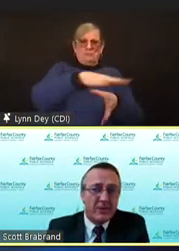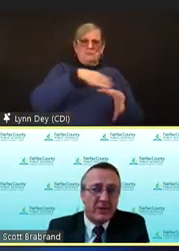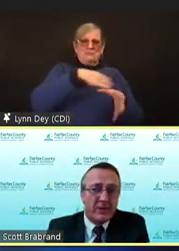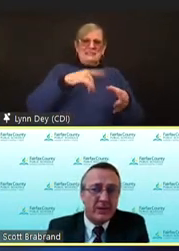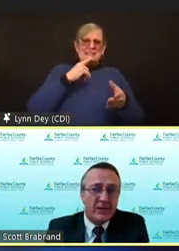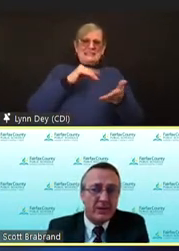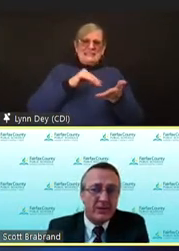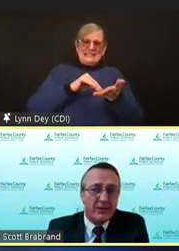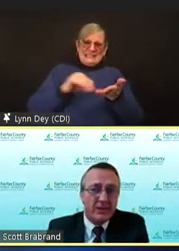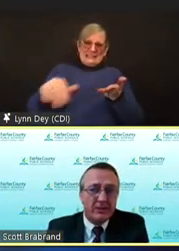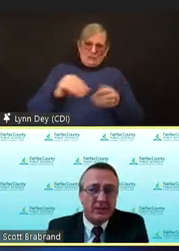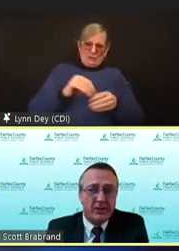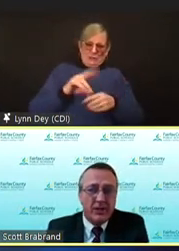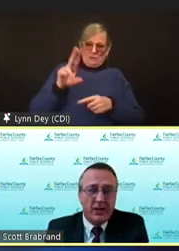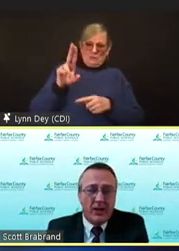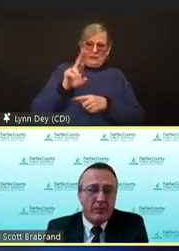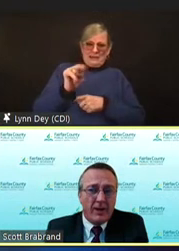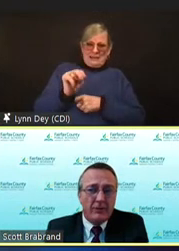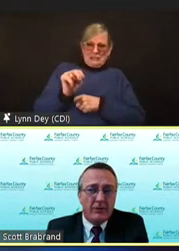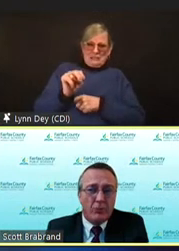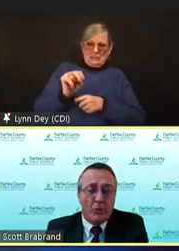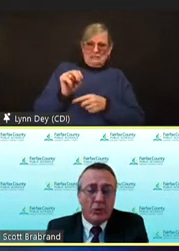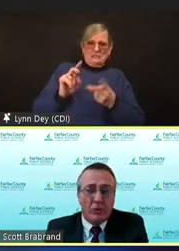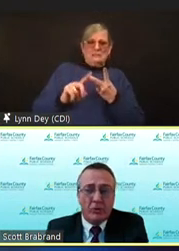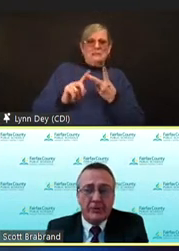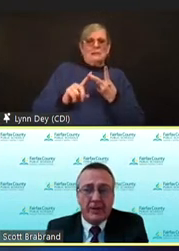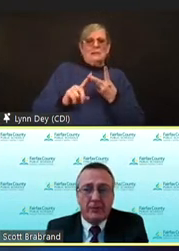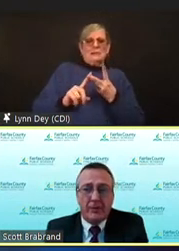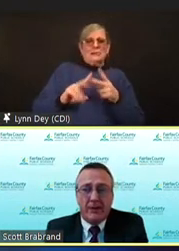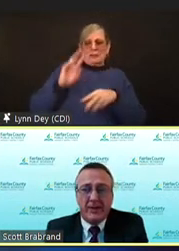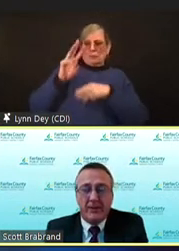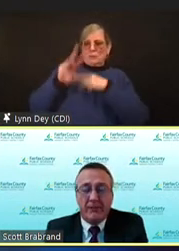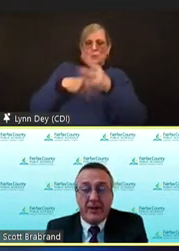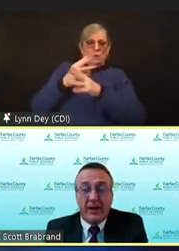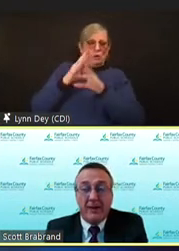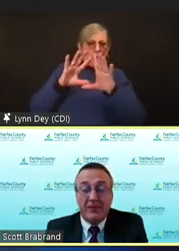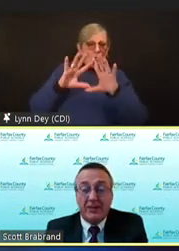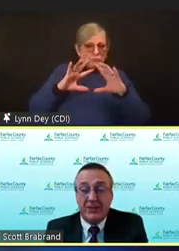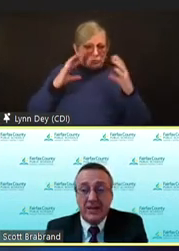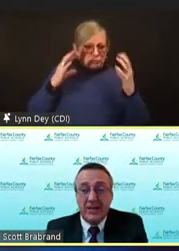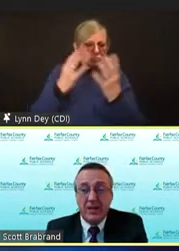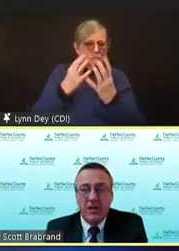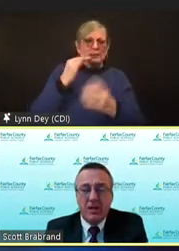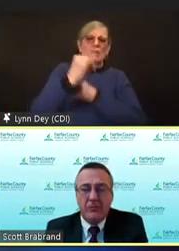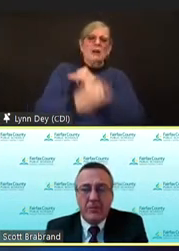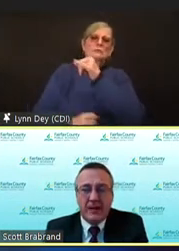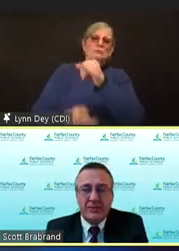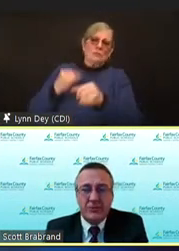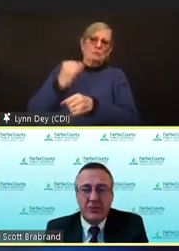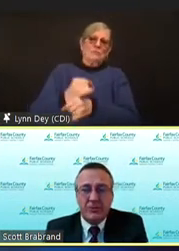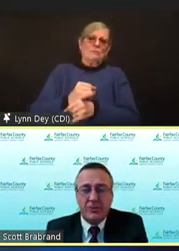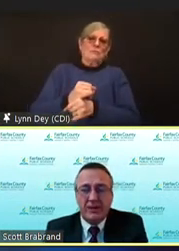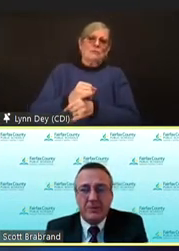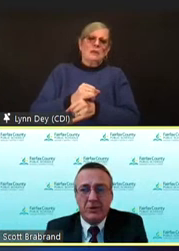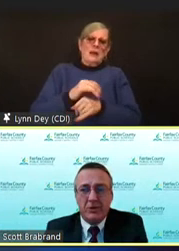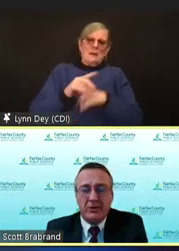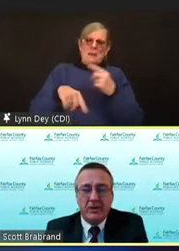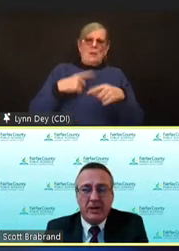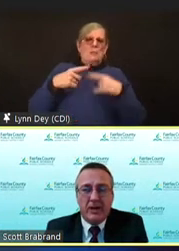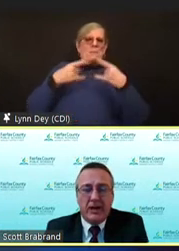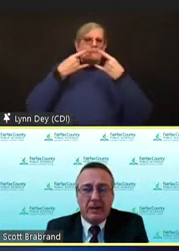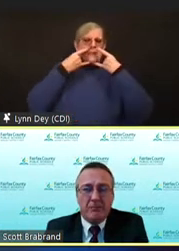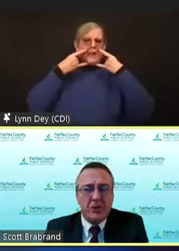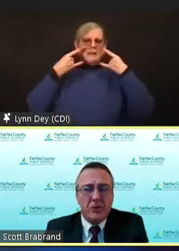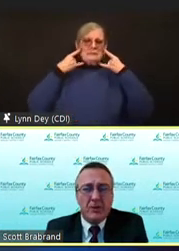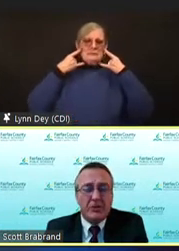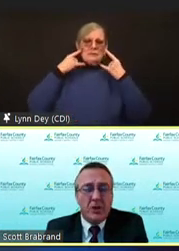been conducted around the world around the efficacy of masks to reduce transmission.